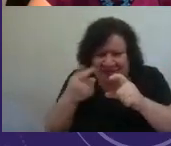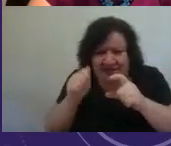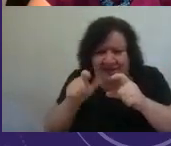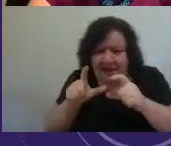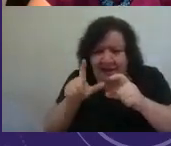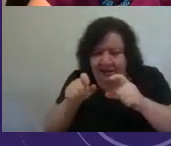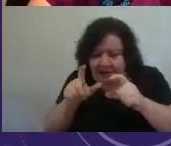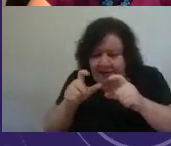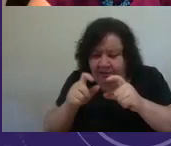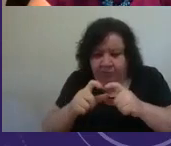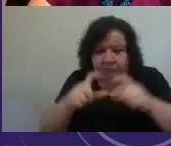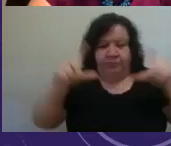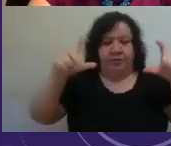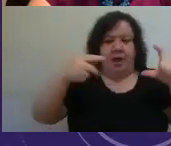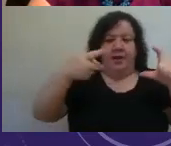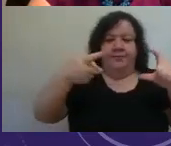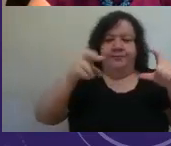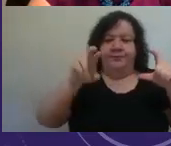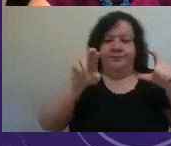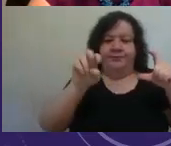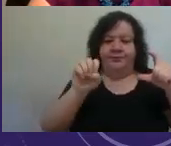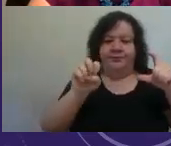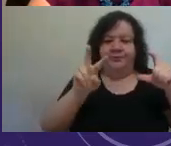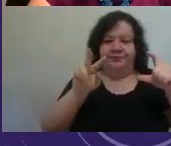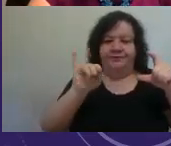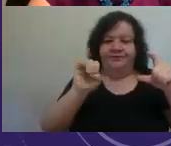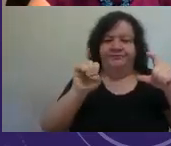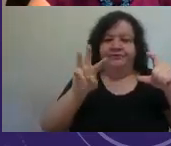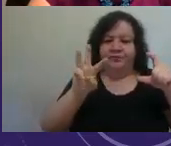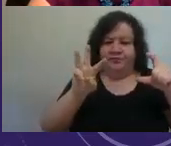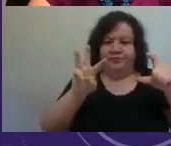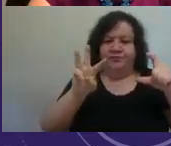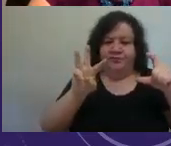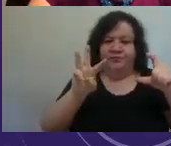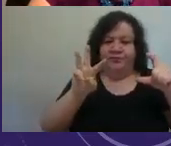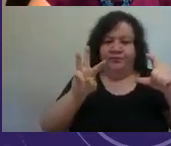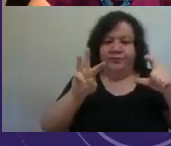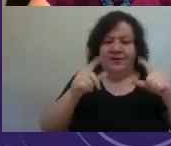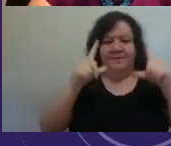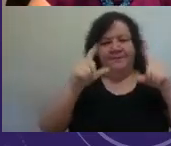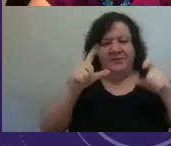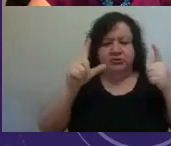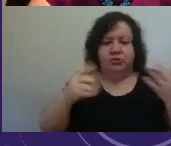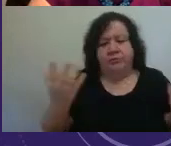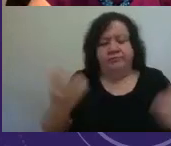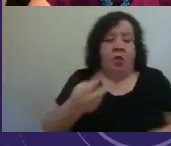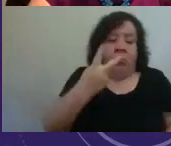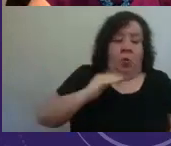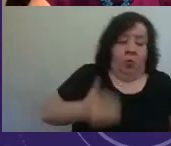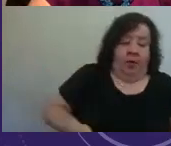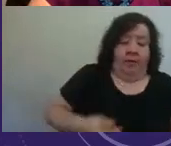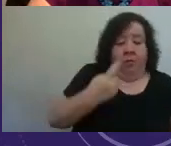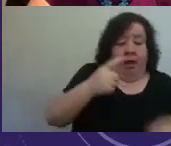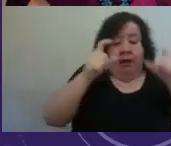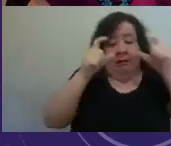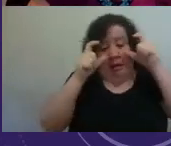glasses. I don't give you an image description of that because when you click the page